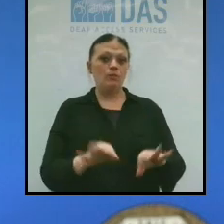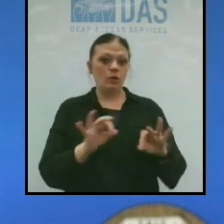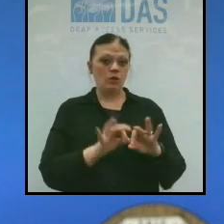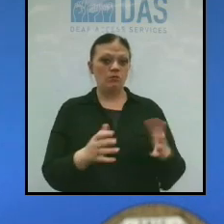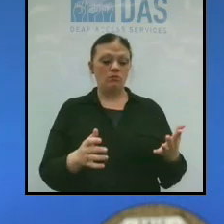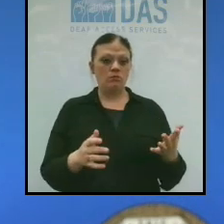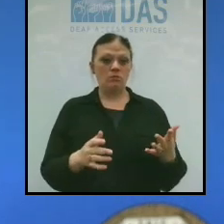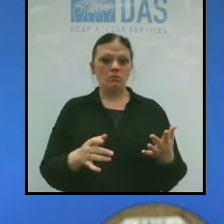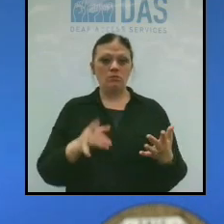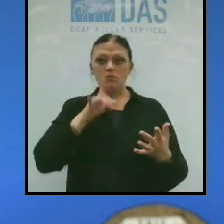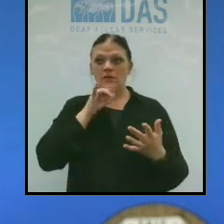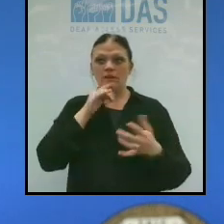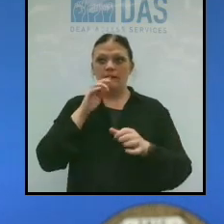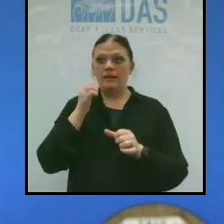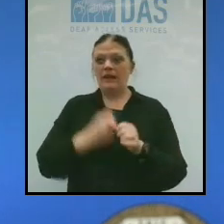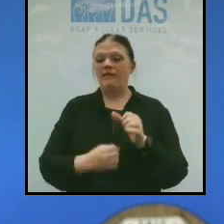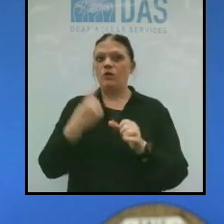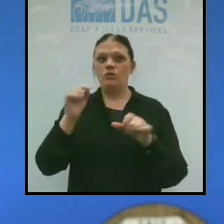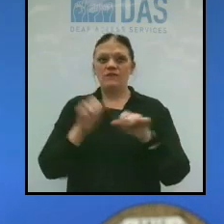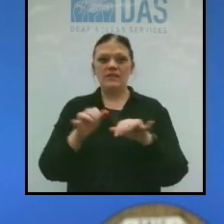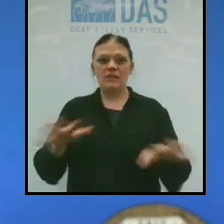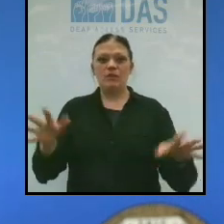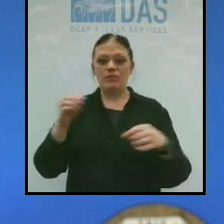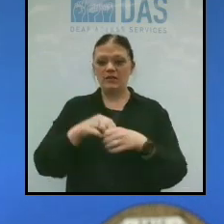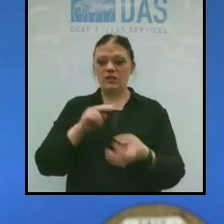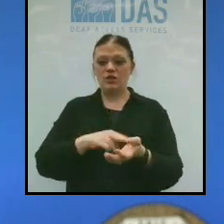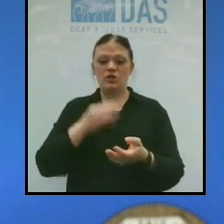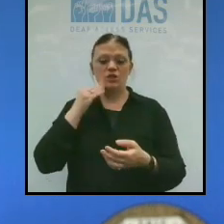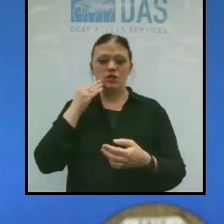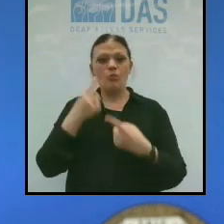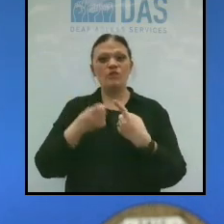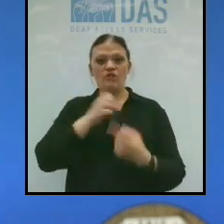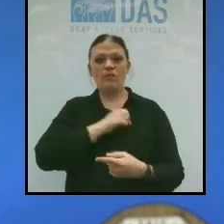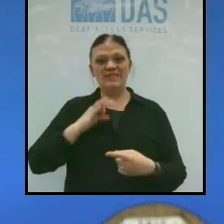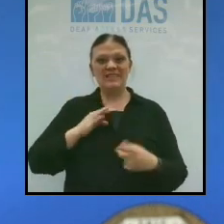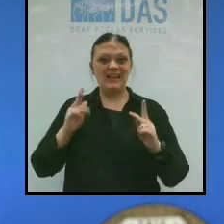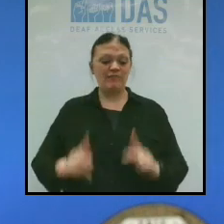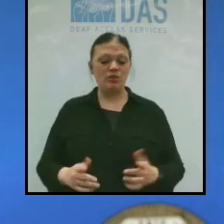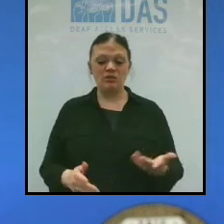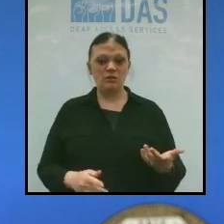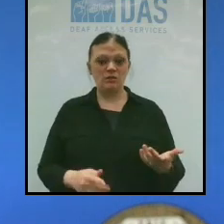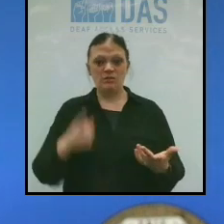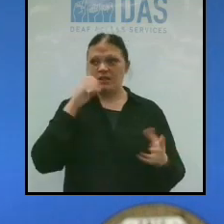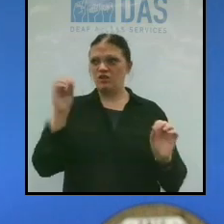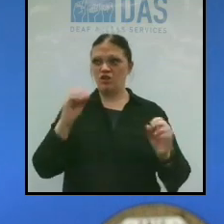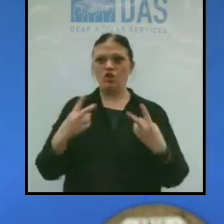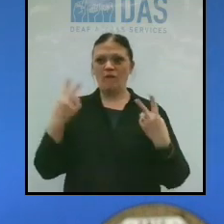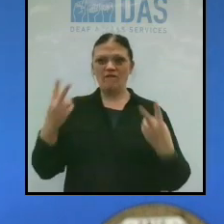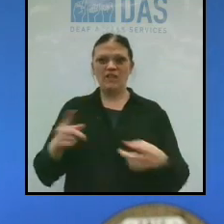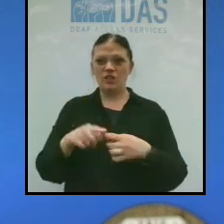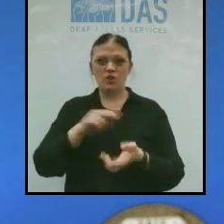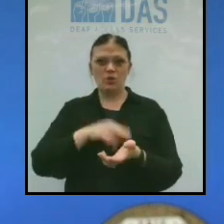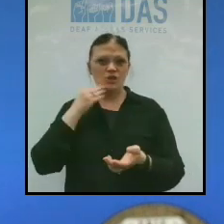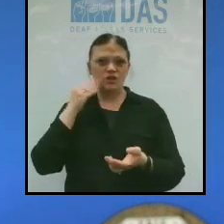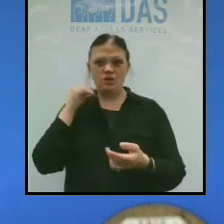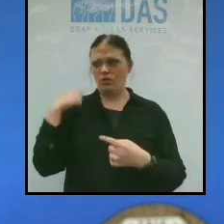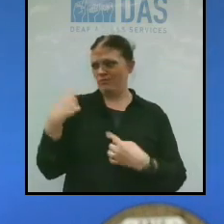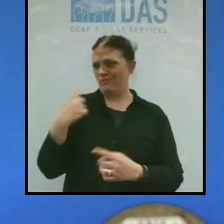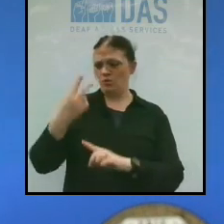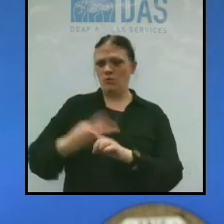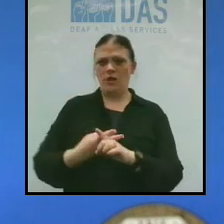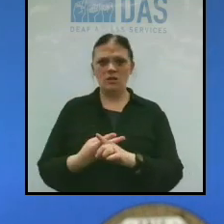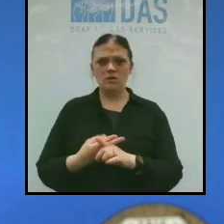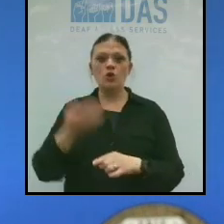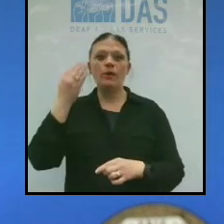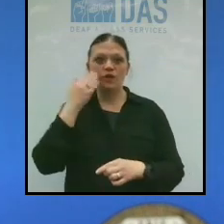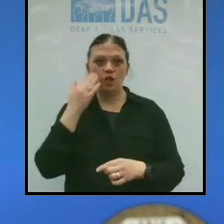all likelihood, almost every one of these outbreaks that came in a nursing home came from a staff member, because there was no visitation in nursing homes for almost 2 months now, so we